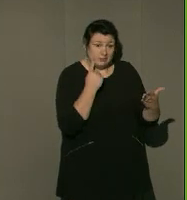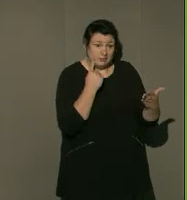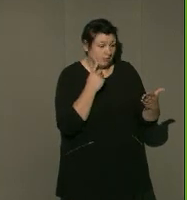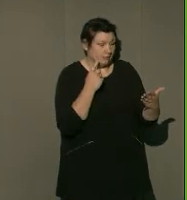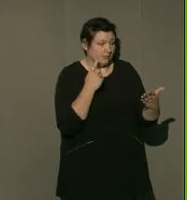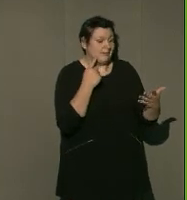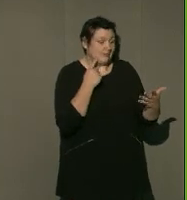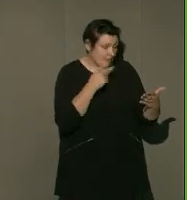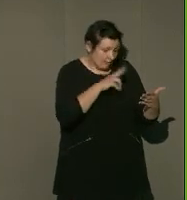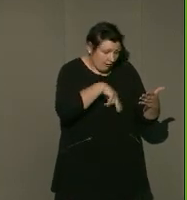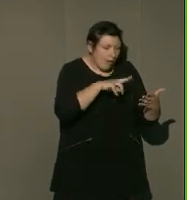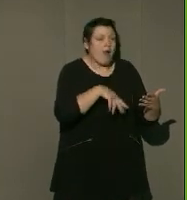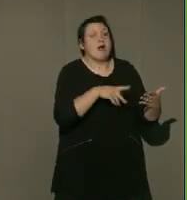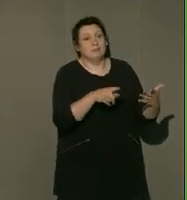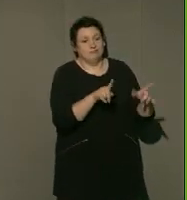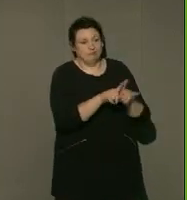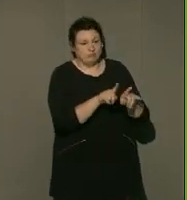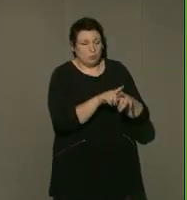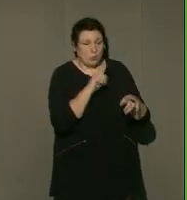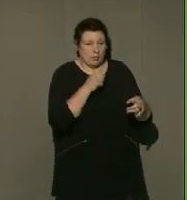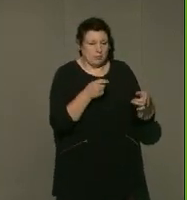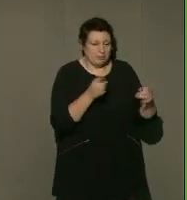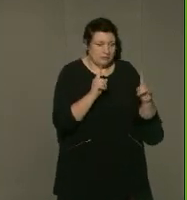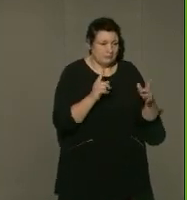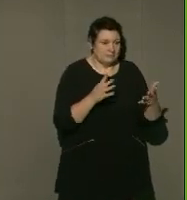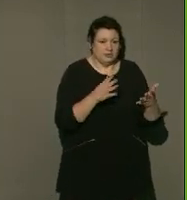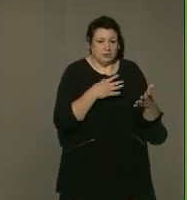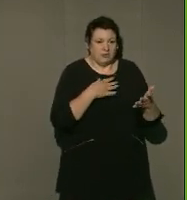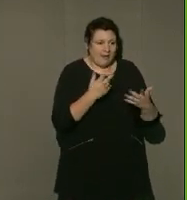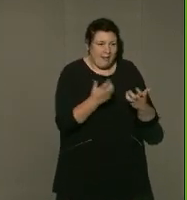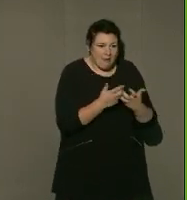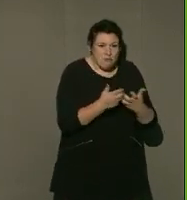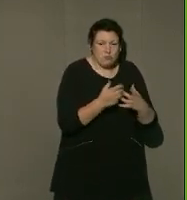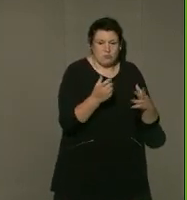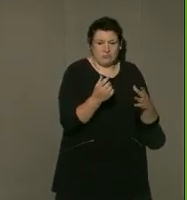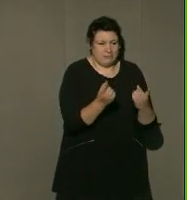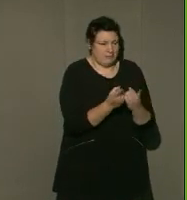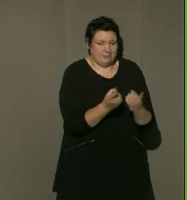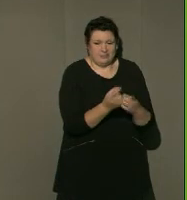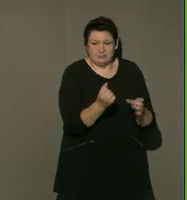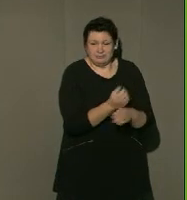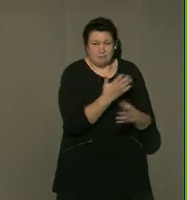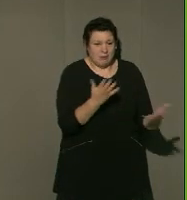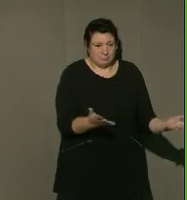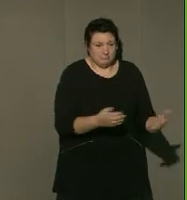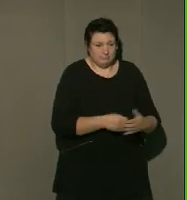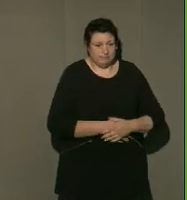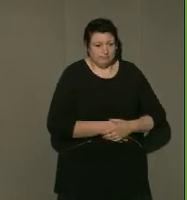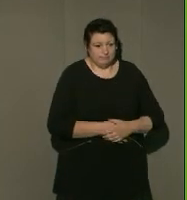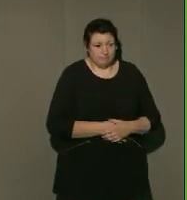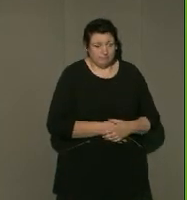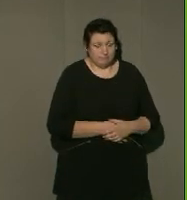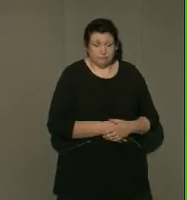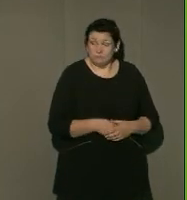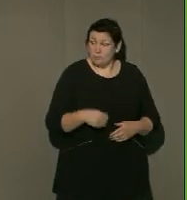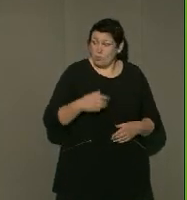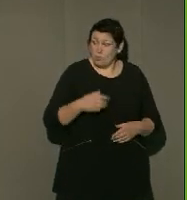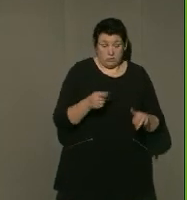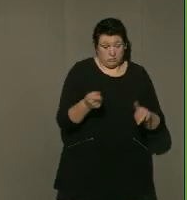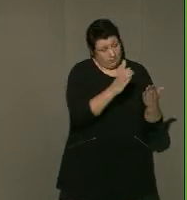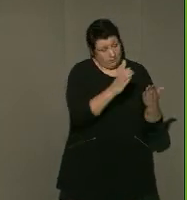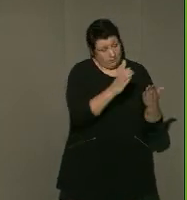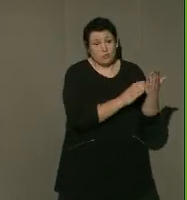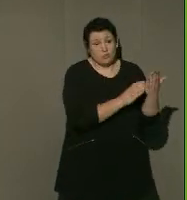that govern how we do things. So that is what conference needs to address. Is this constitution able